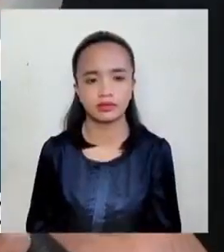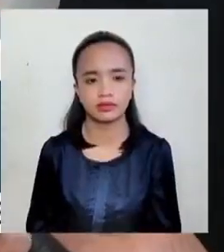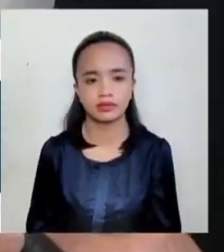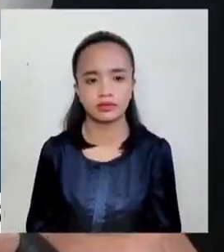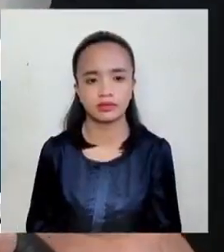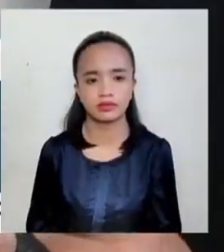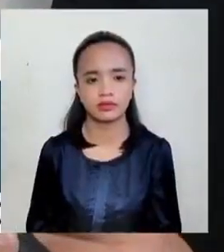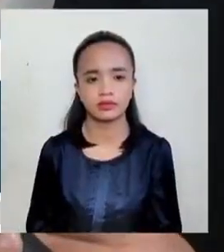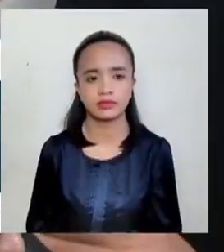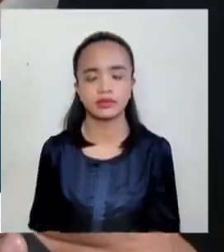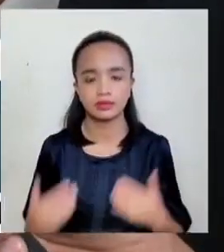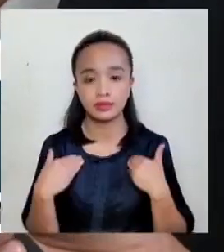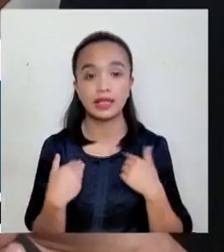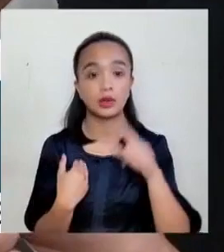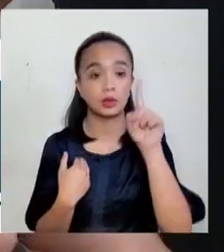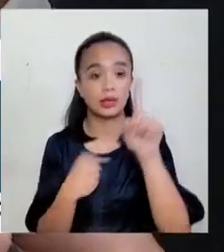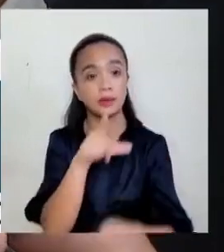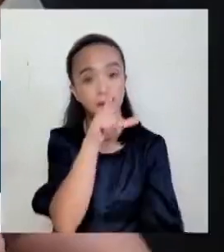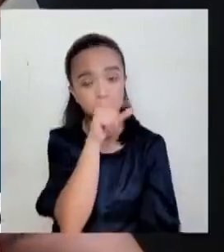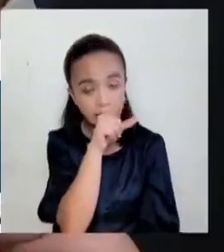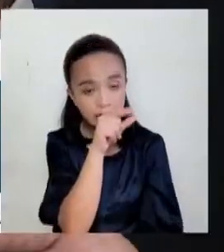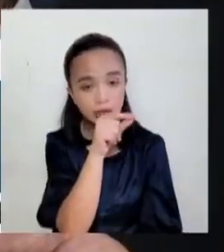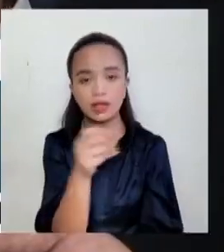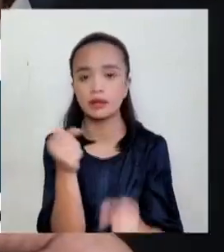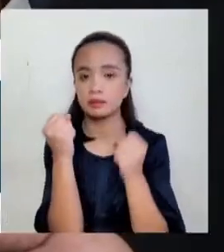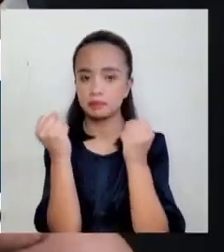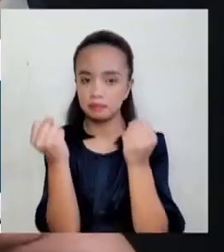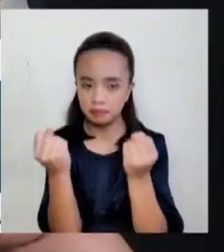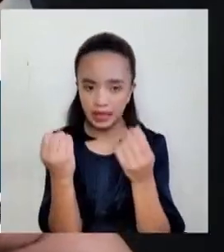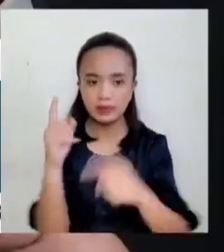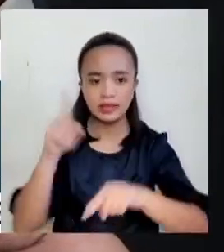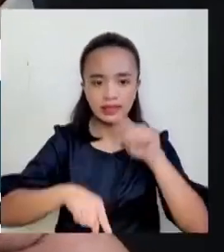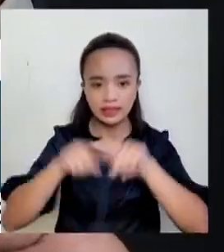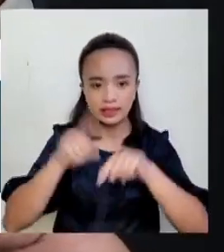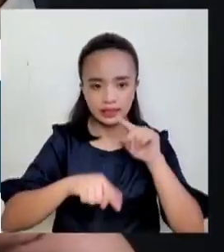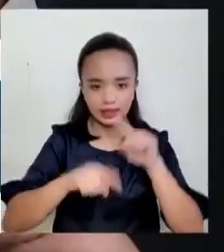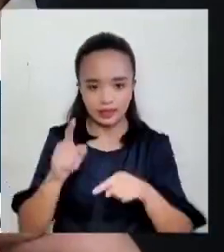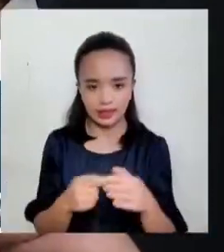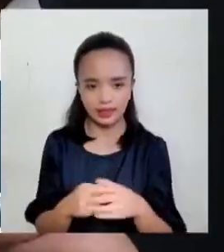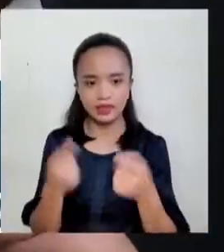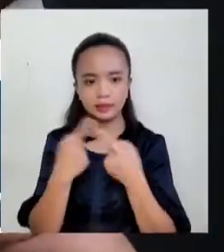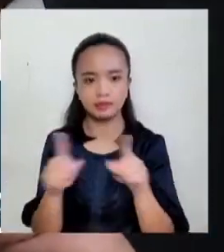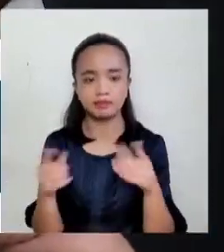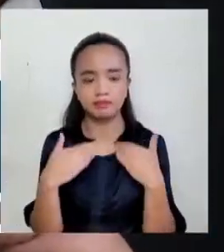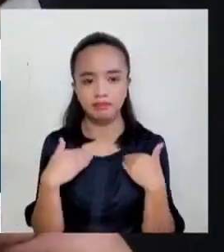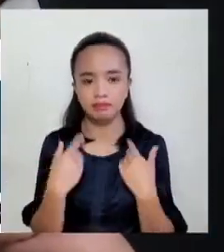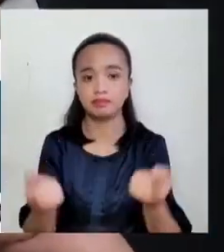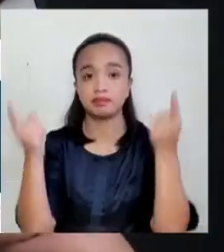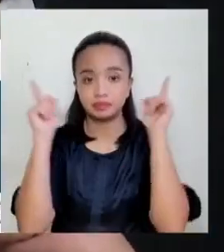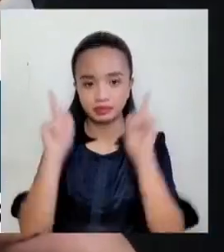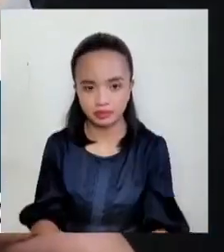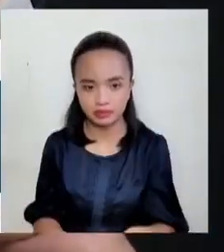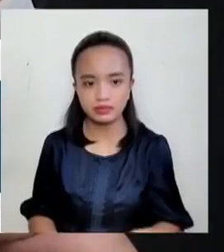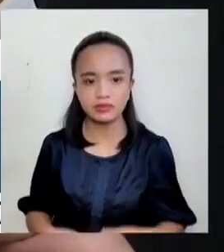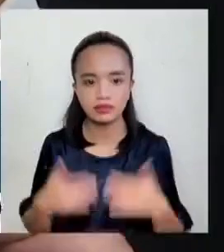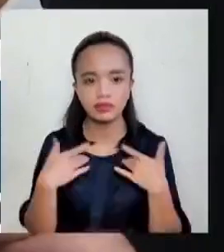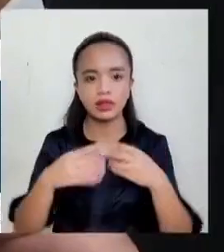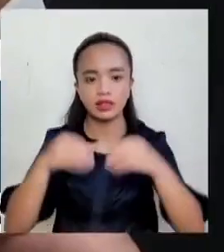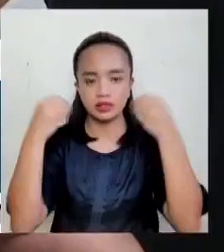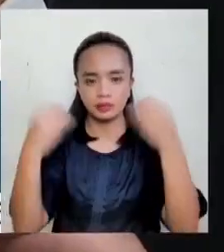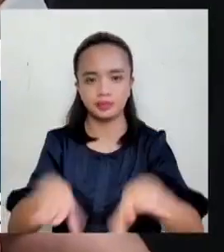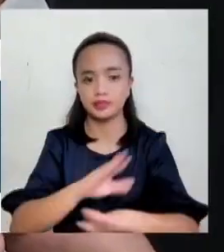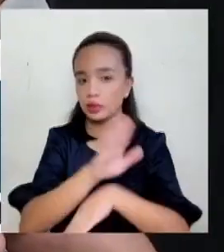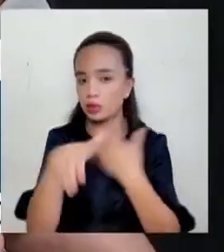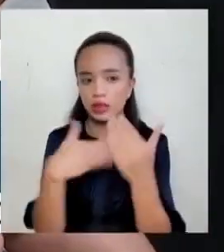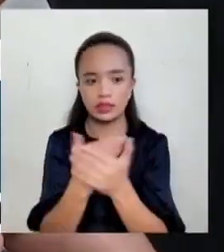isang ibon at marami siyang kaibigan. Merong nangyaring unos sa buhay niya at nawala lahat ng mga